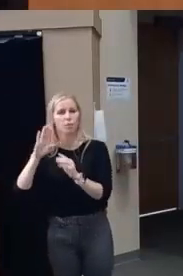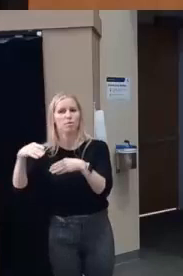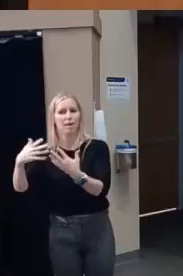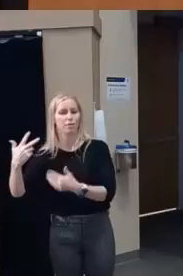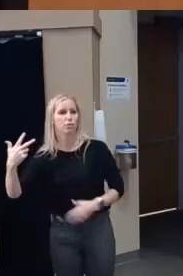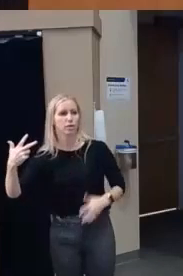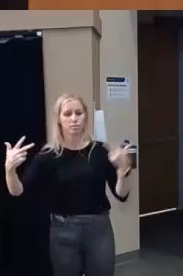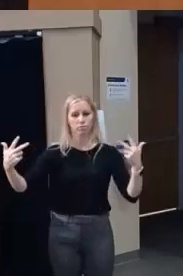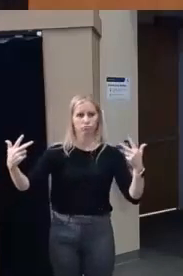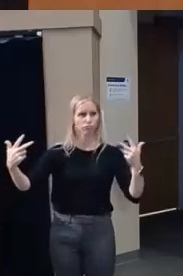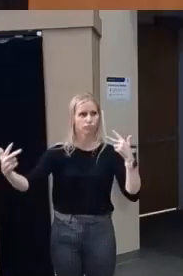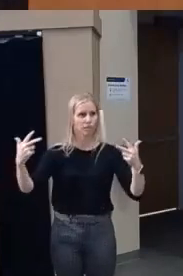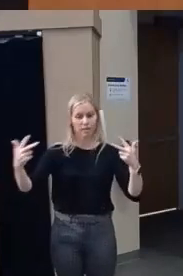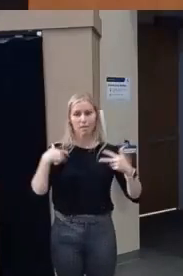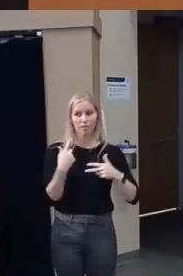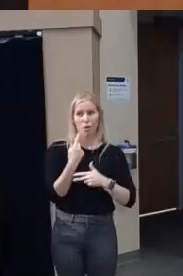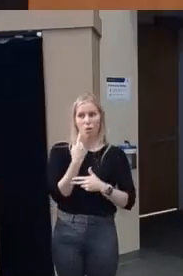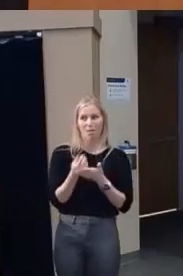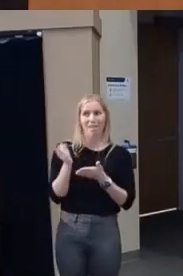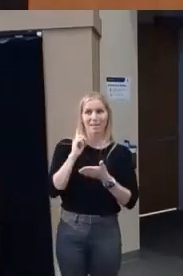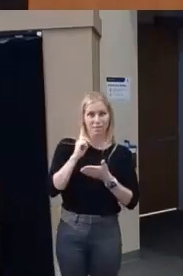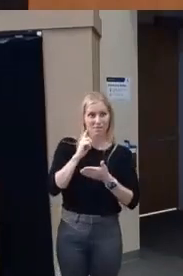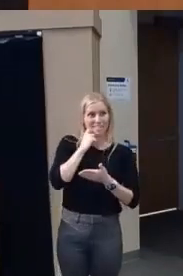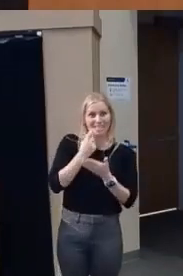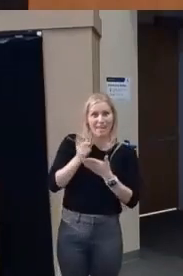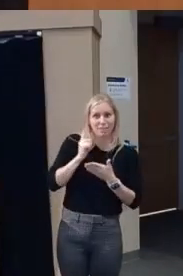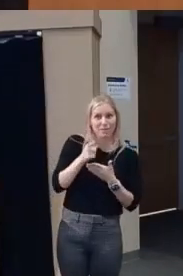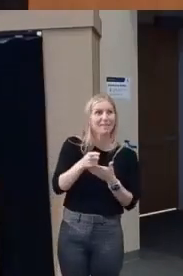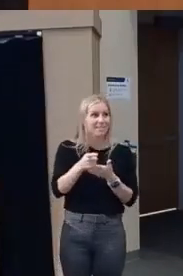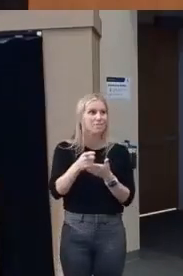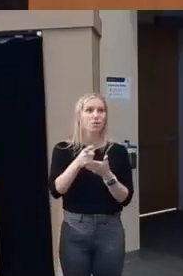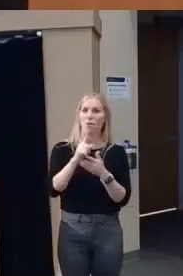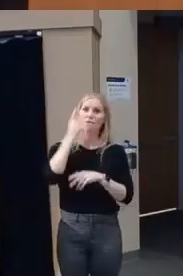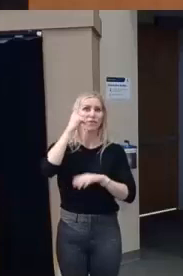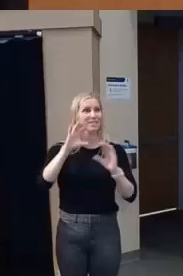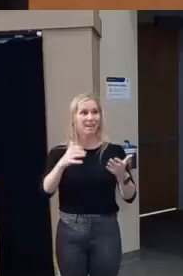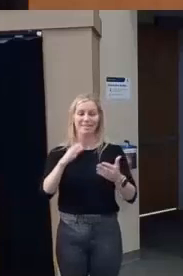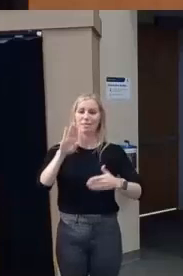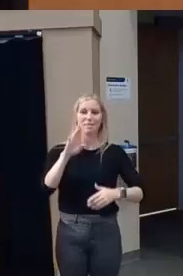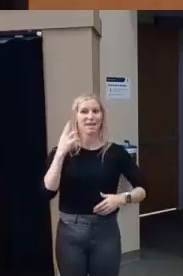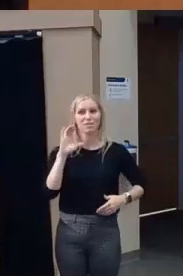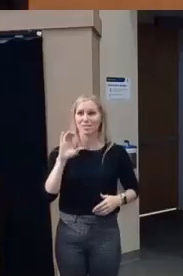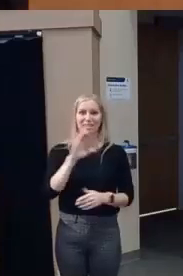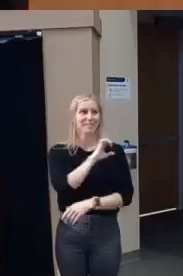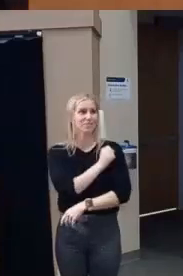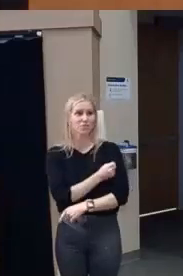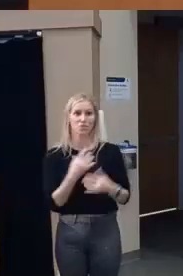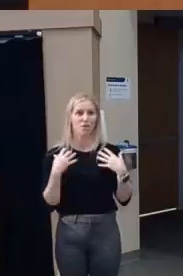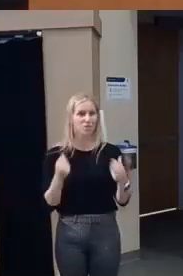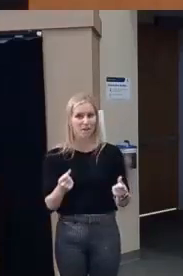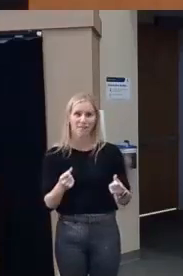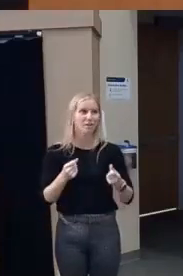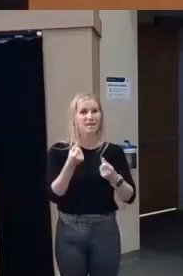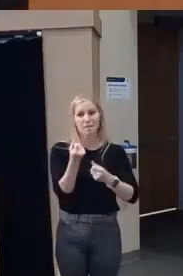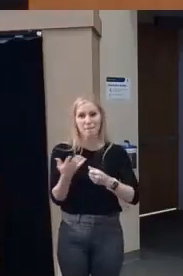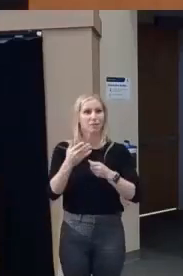last week. We had our first class on site at Strong Recovery at the BHC in our multi-purpose room, where